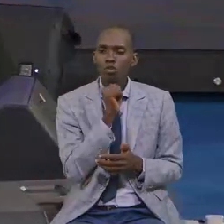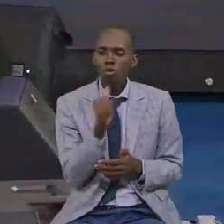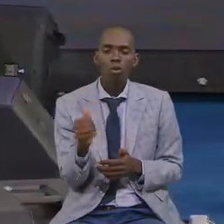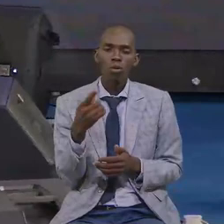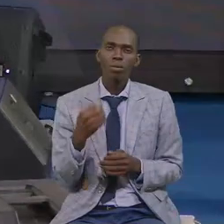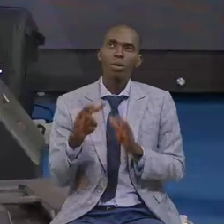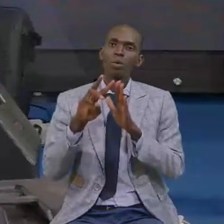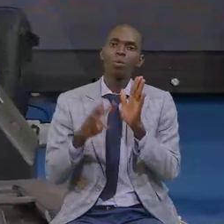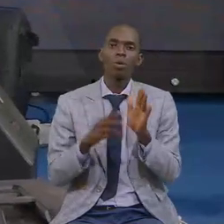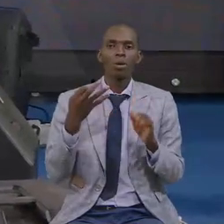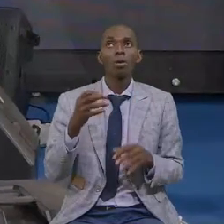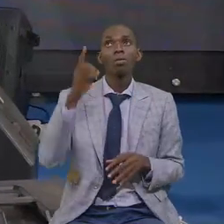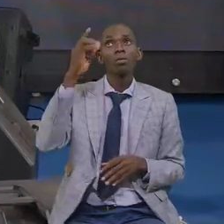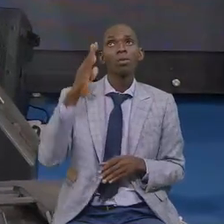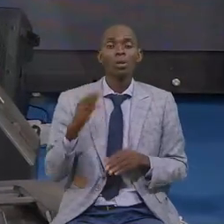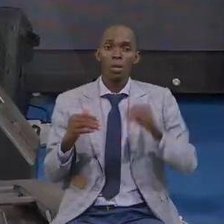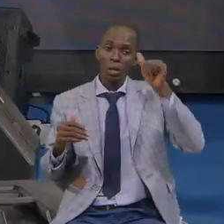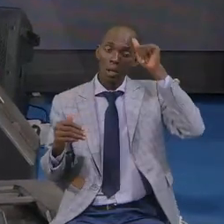Adam and Eve created,